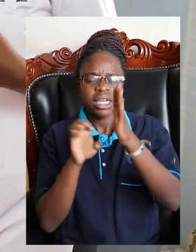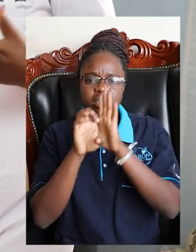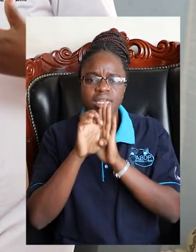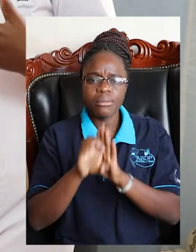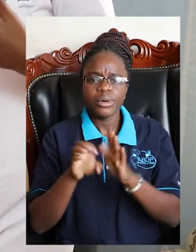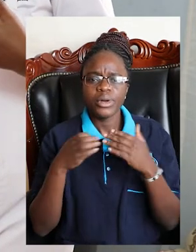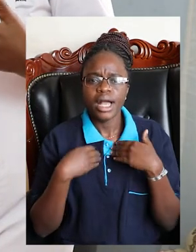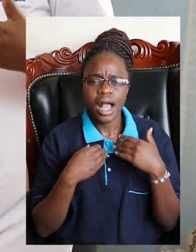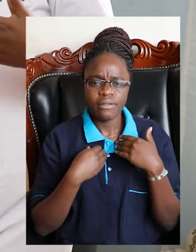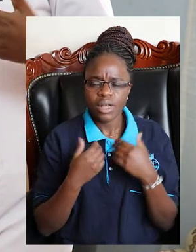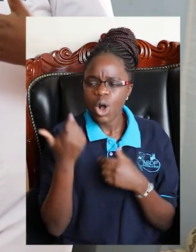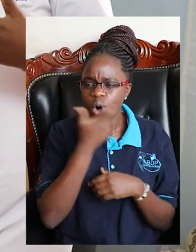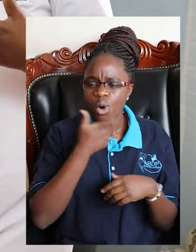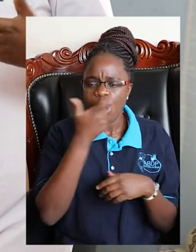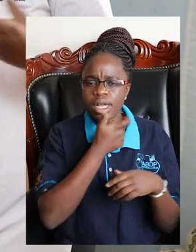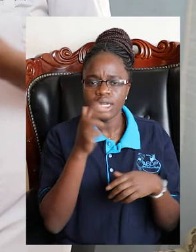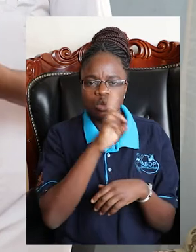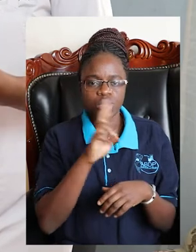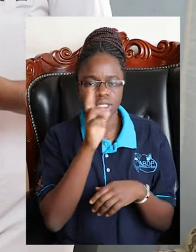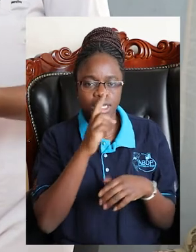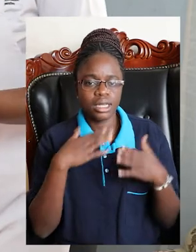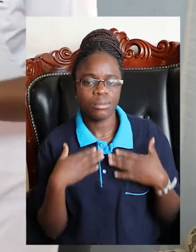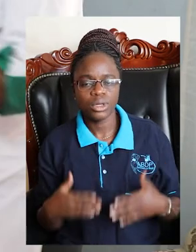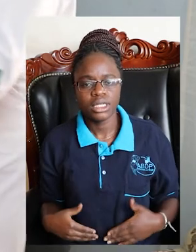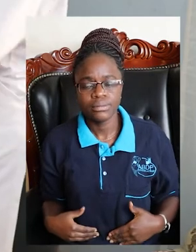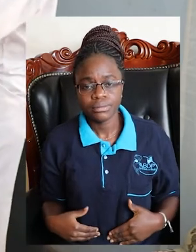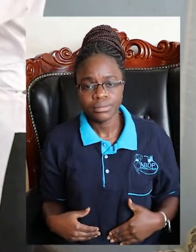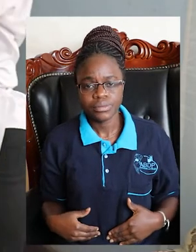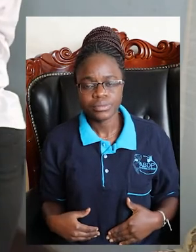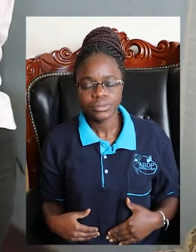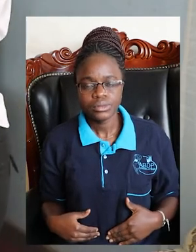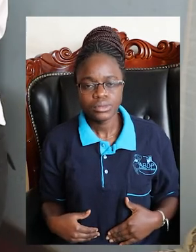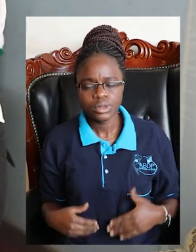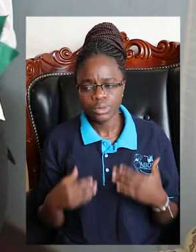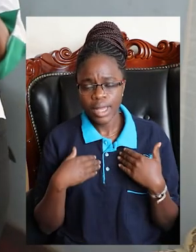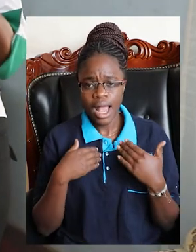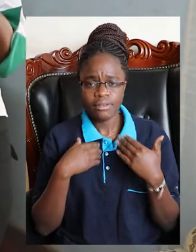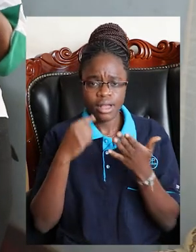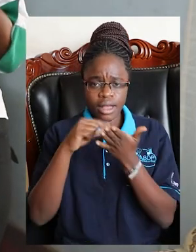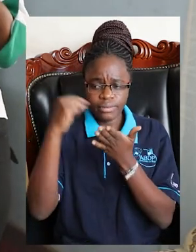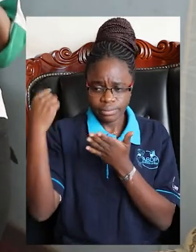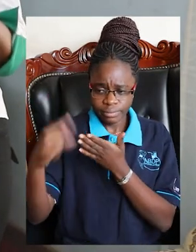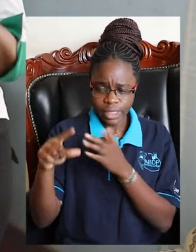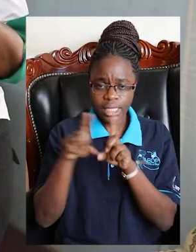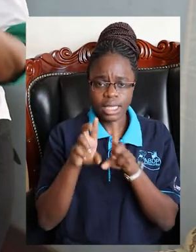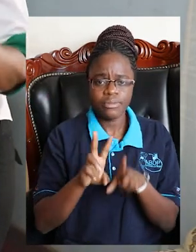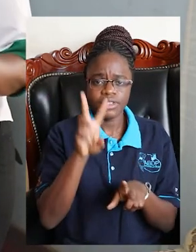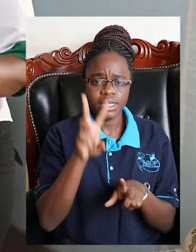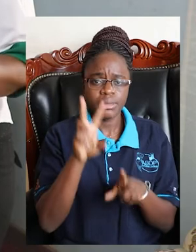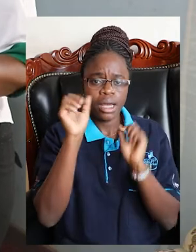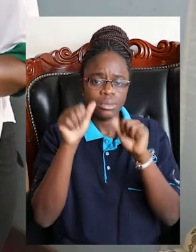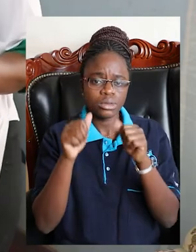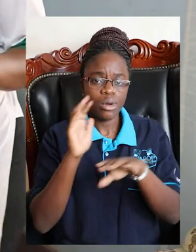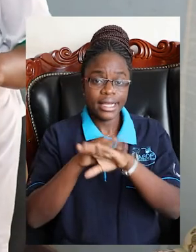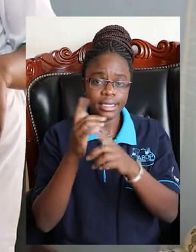micronutrients that are like the fuels or the catalyst to make everything happen in our bodies. So for the micronutrients, which are the minerals and the